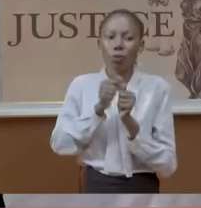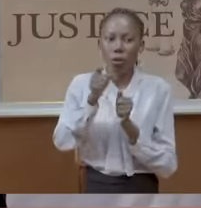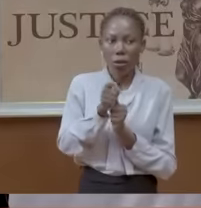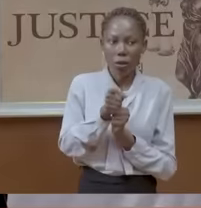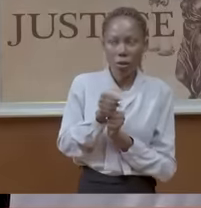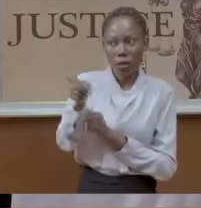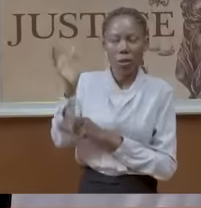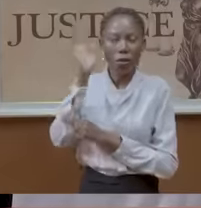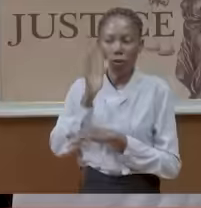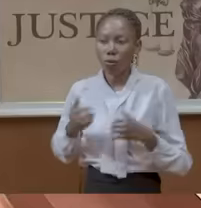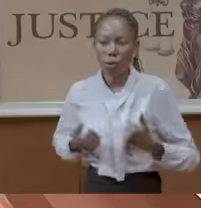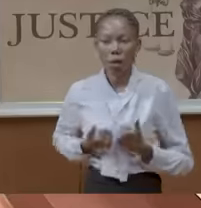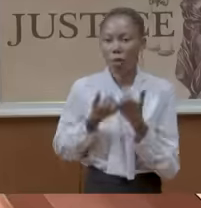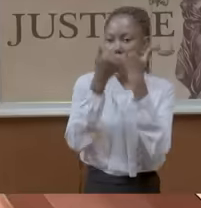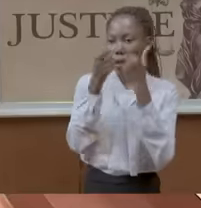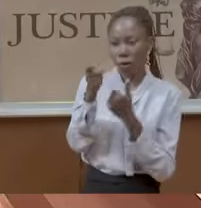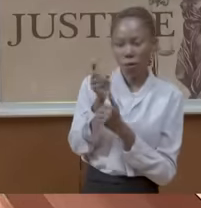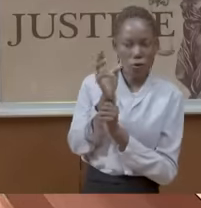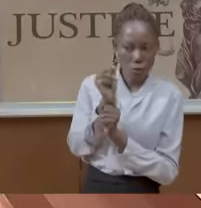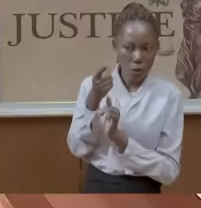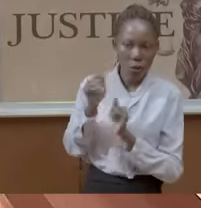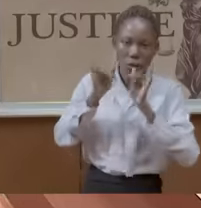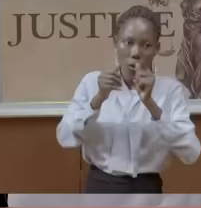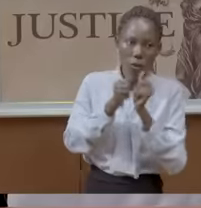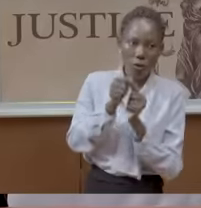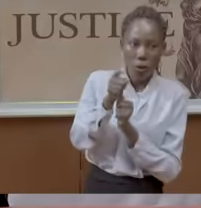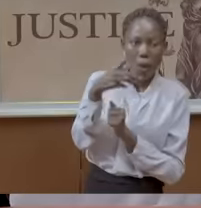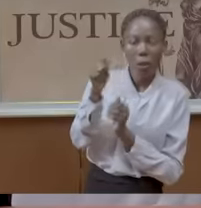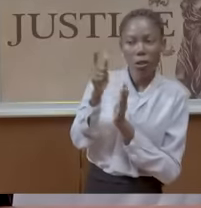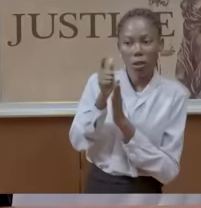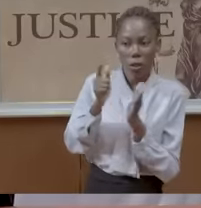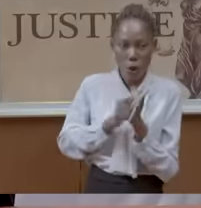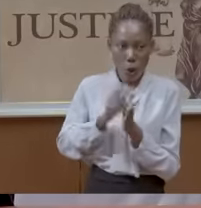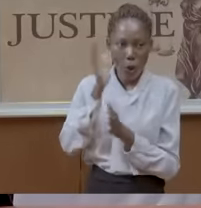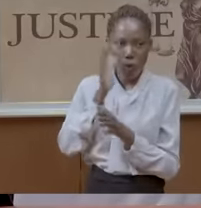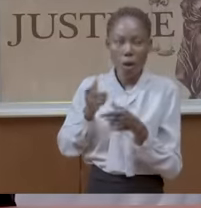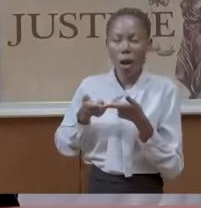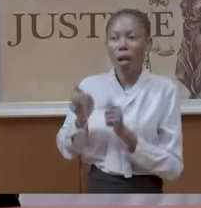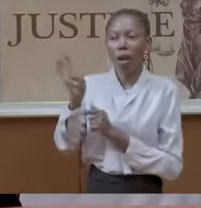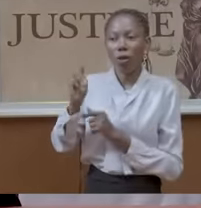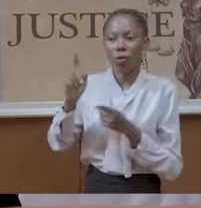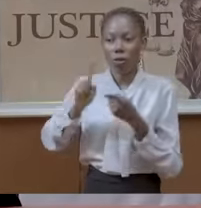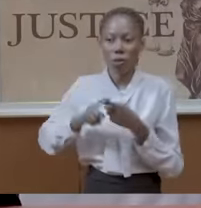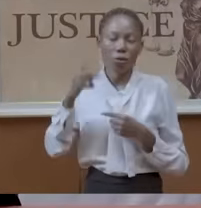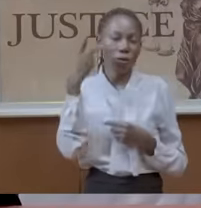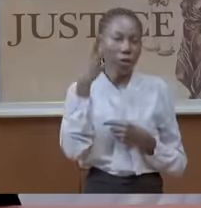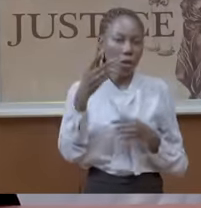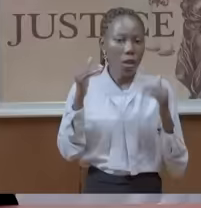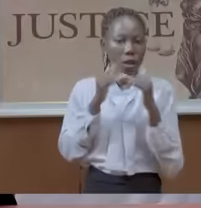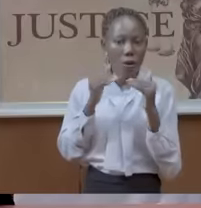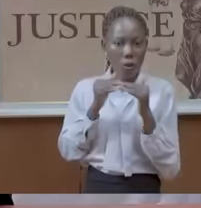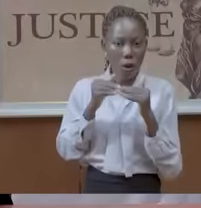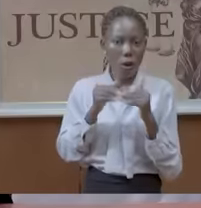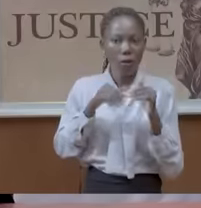not challenging the custody of the children. He's still leaving them there. But the law will give him equal access to the